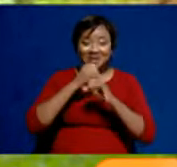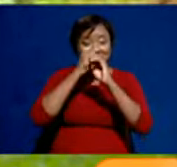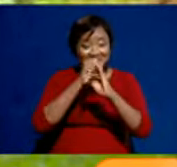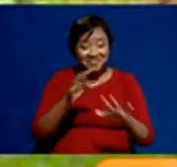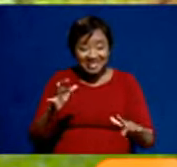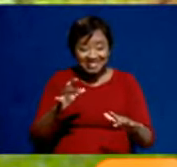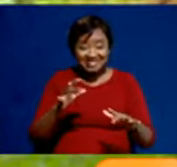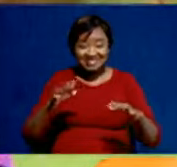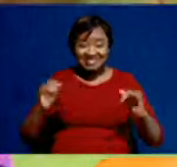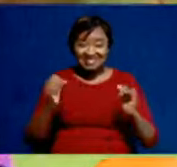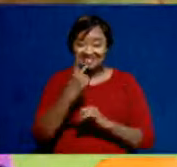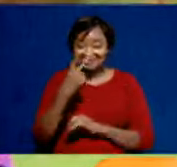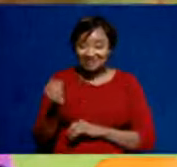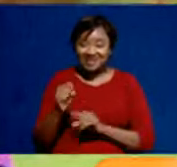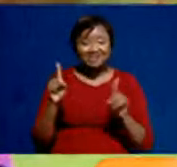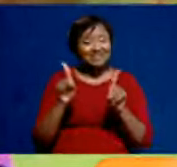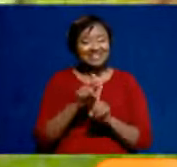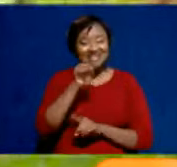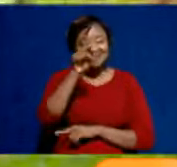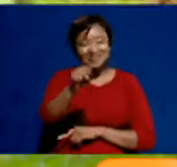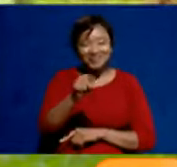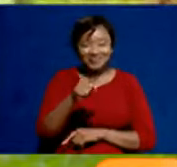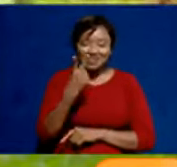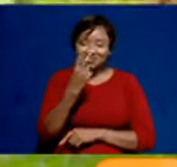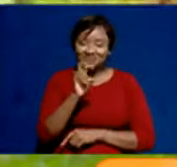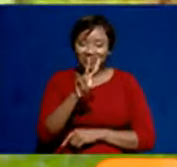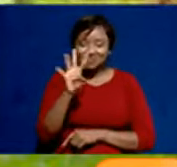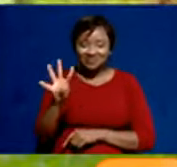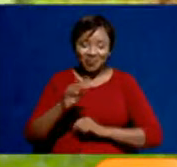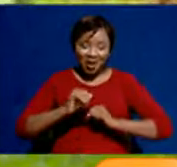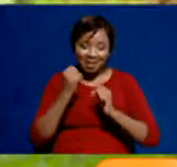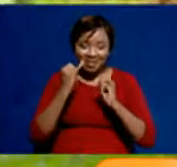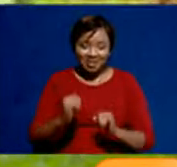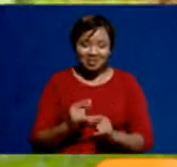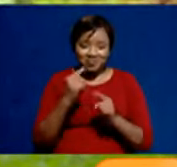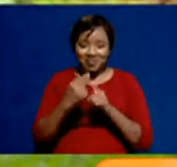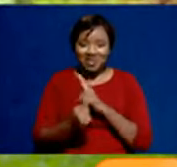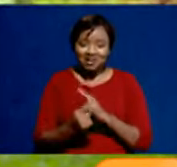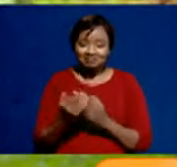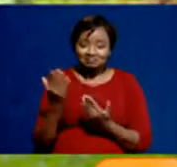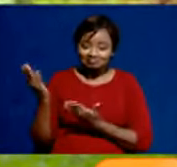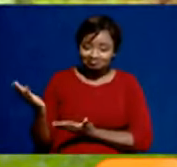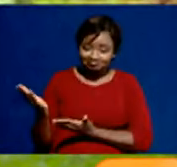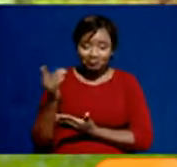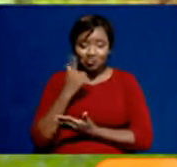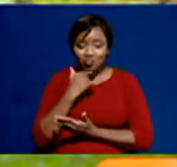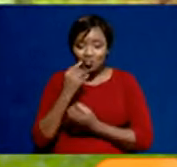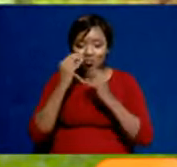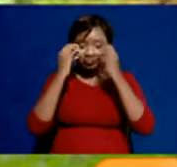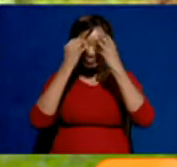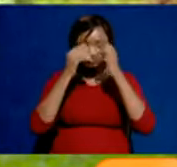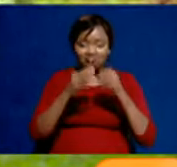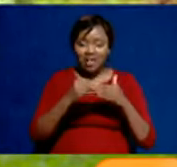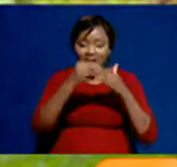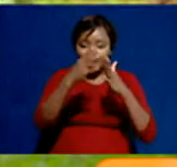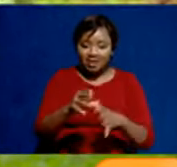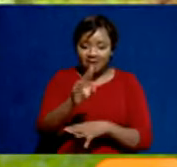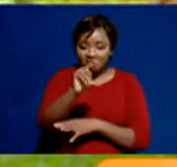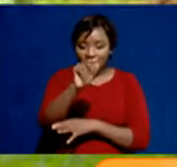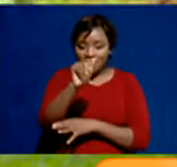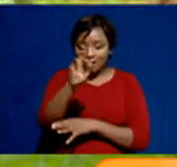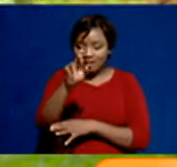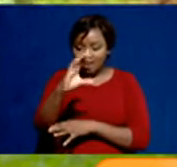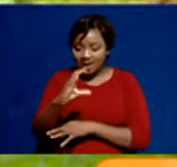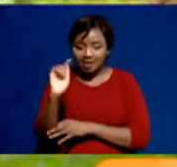well. And Happy New you Year. You too. Thank you. All right. Thank you so much. It has been Martha Karua, the leader of the Narc Kenya